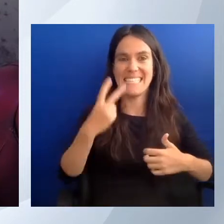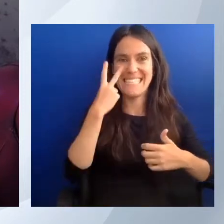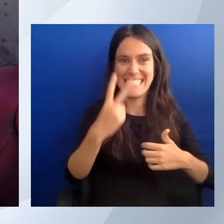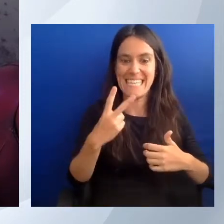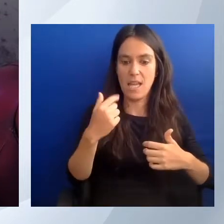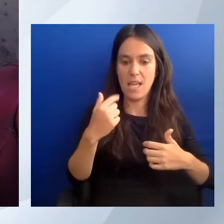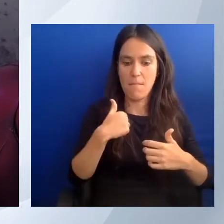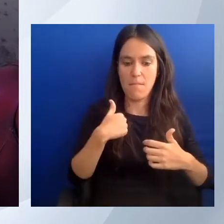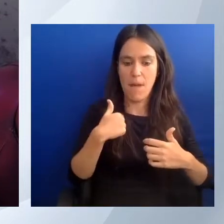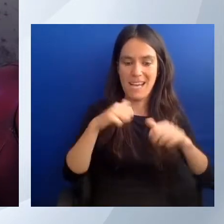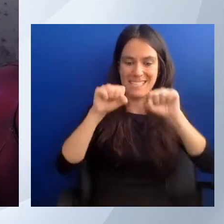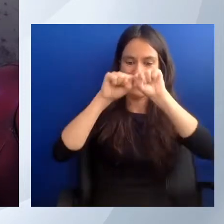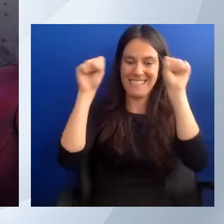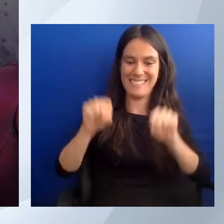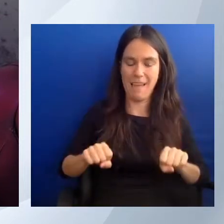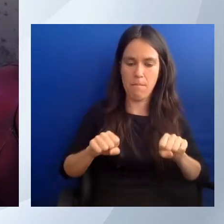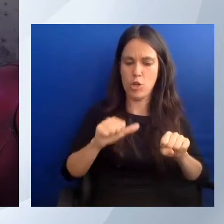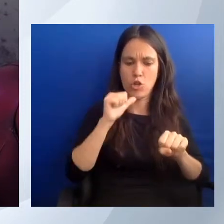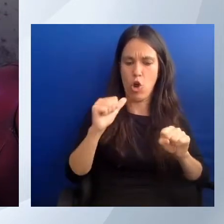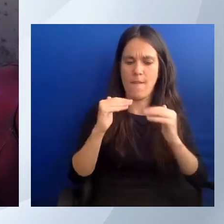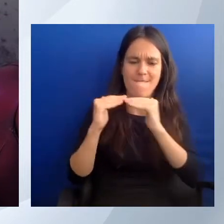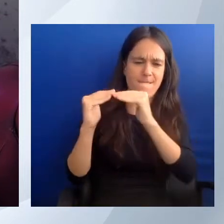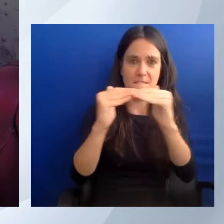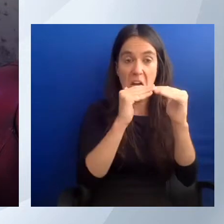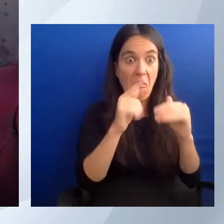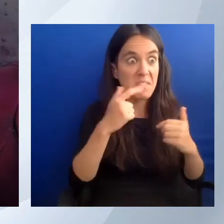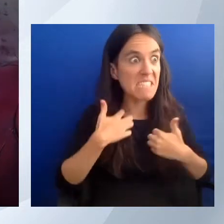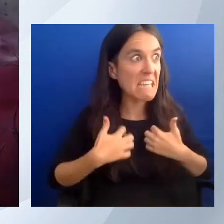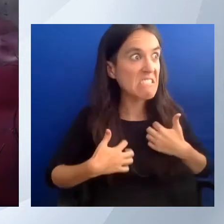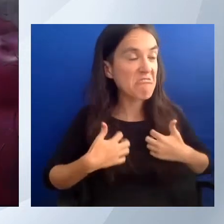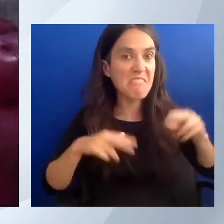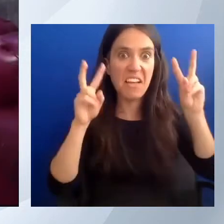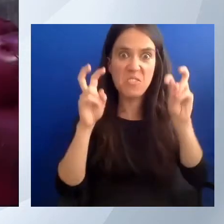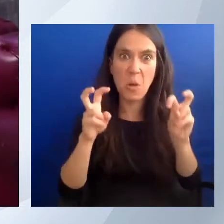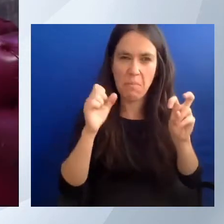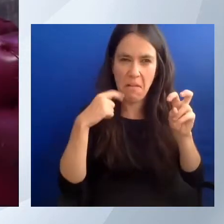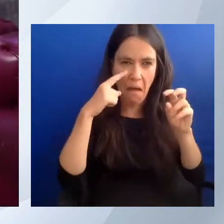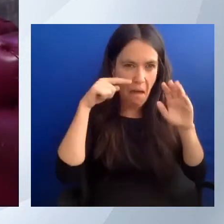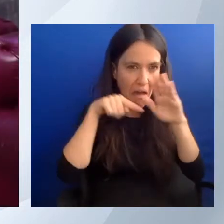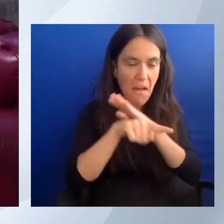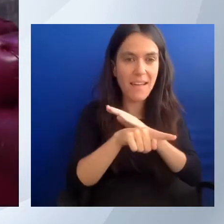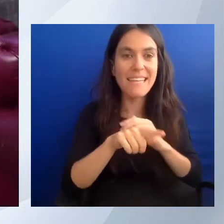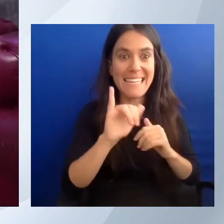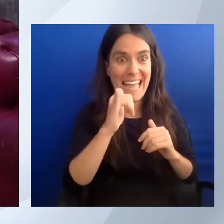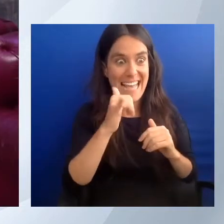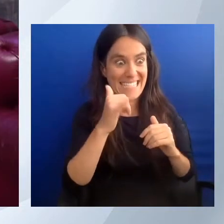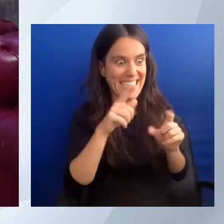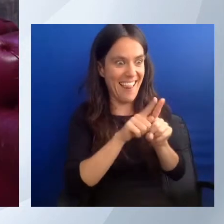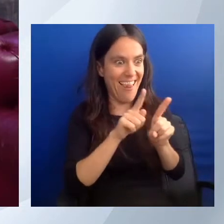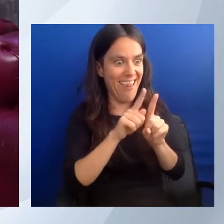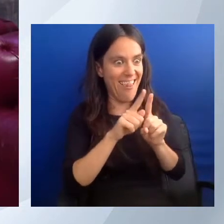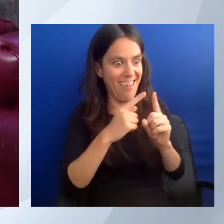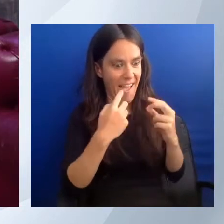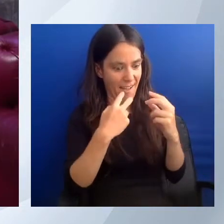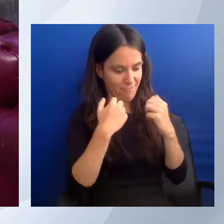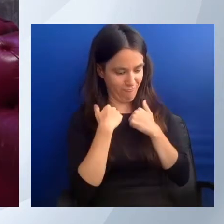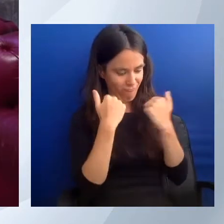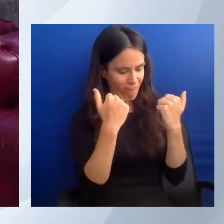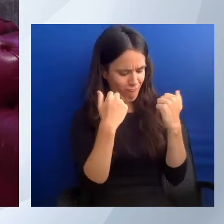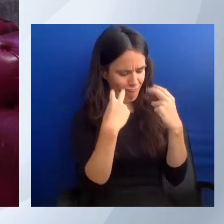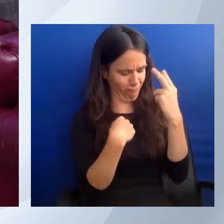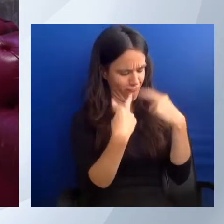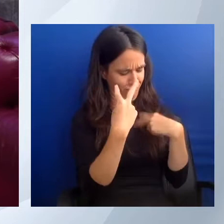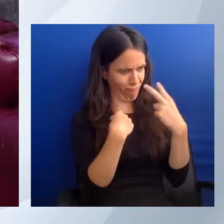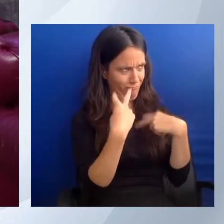unfair? Yeah. That's mighty It's almost full inception, yeah, you could say that, yeah. Okay, cool. Yeah, it's a pretty